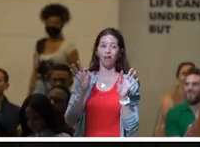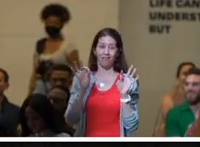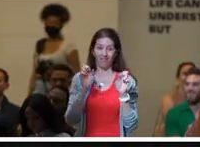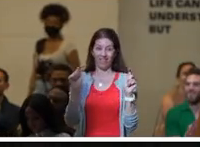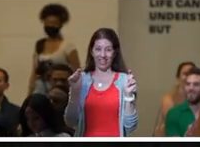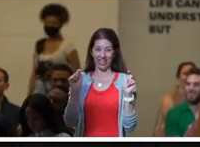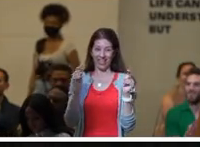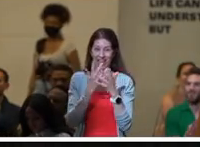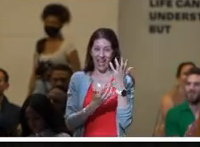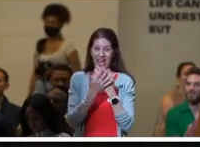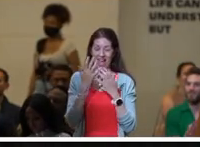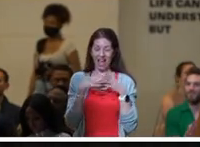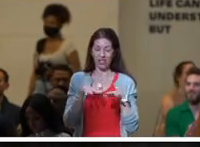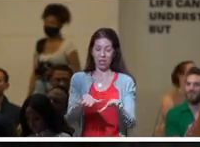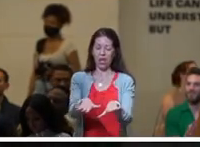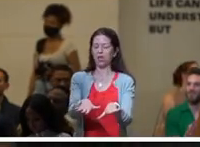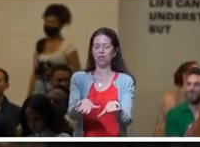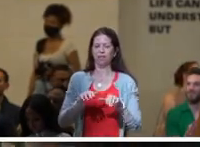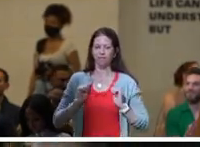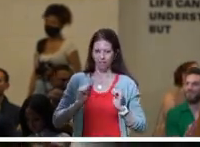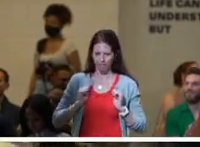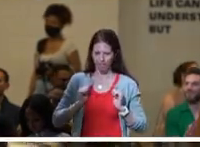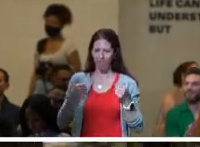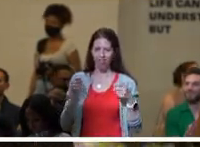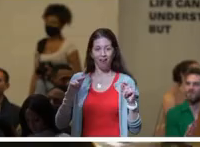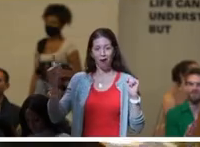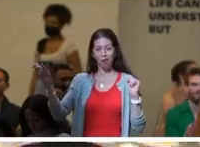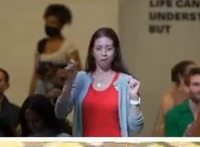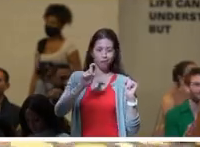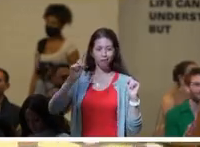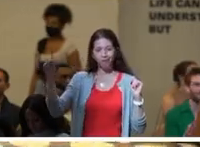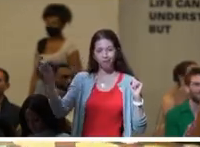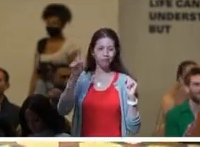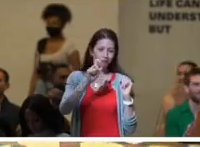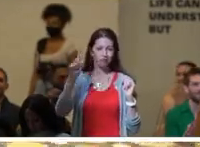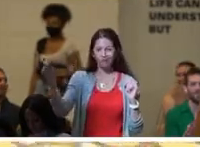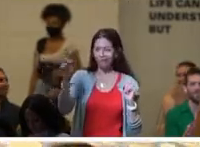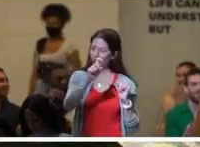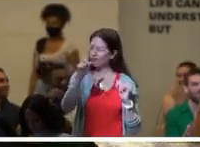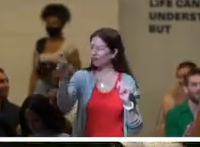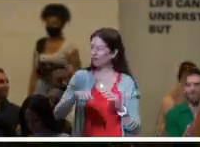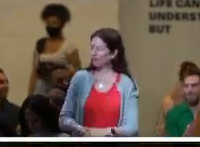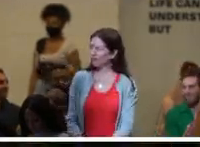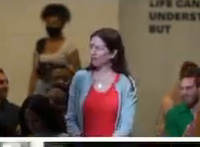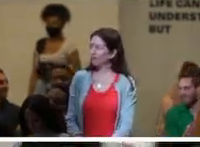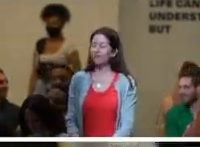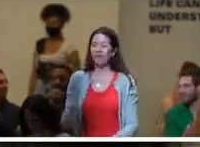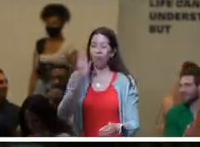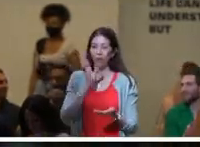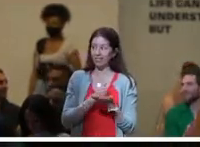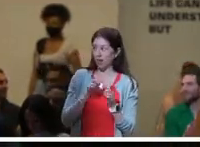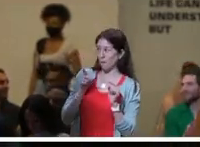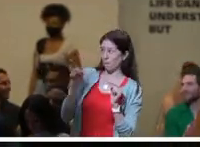far out so that way they can sashay left and right down the runway. They're gonna pose right here. So please